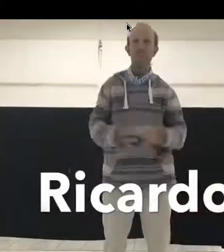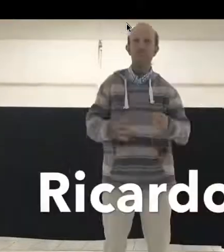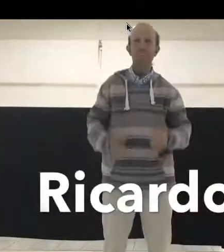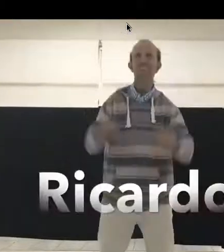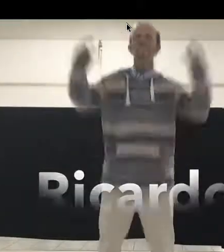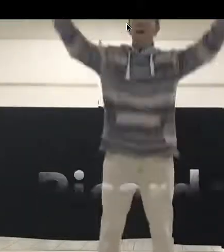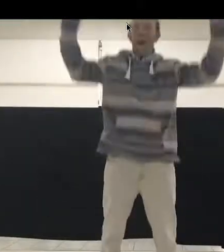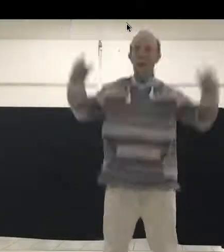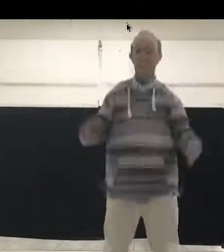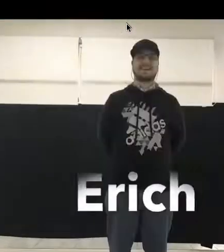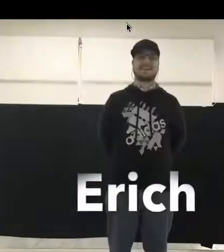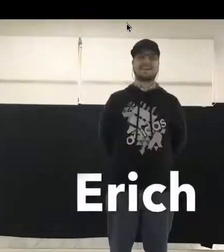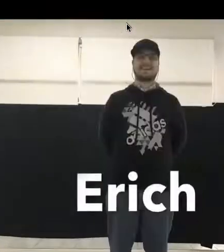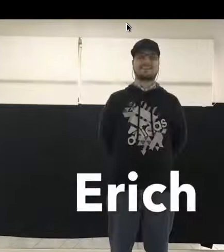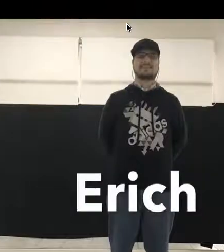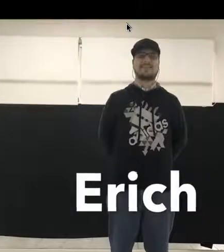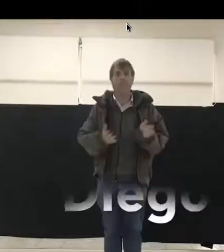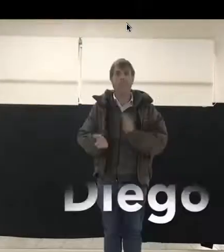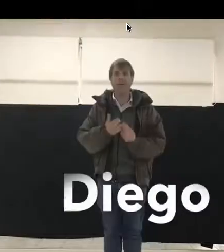Mi nombre es Ricardo.